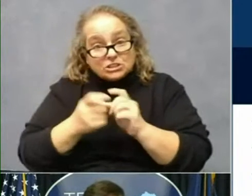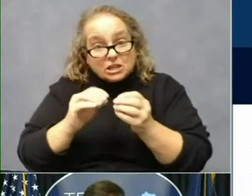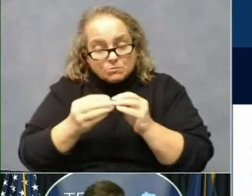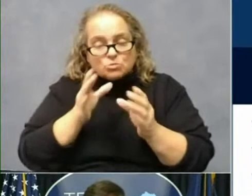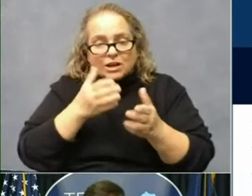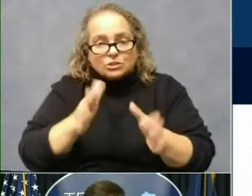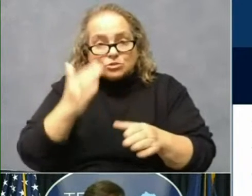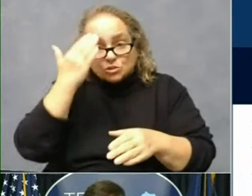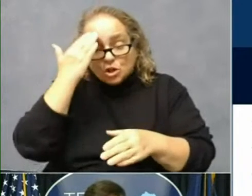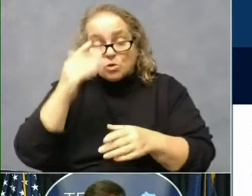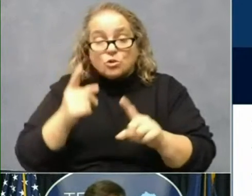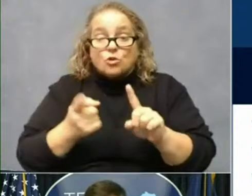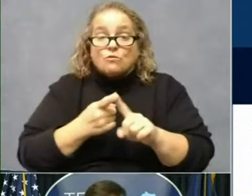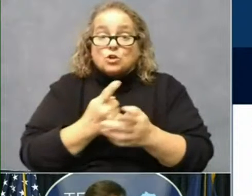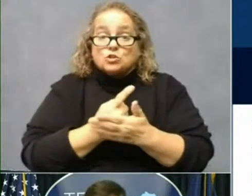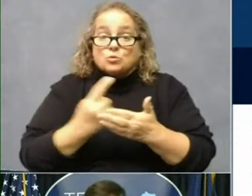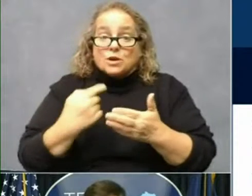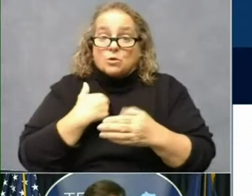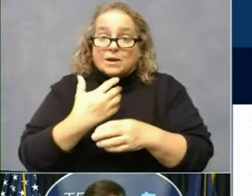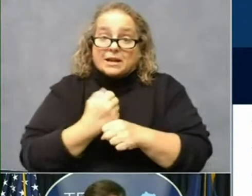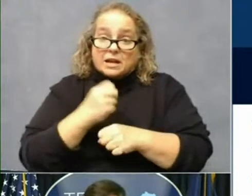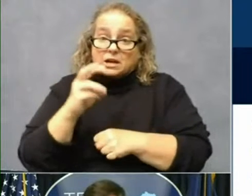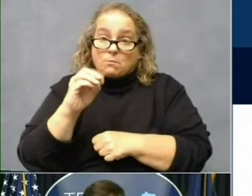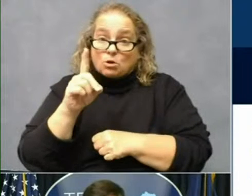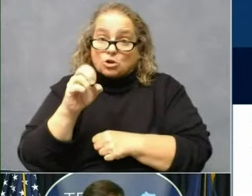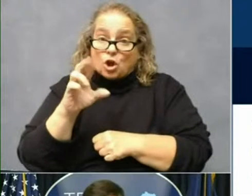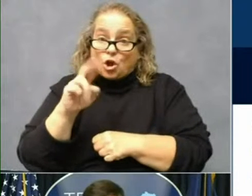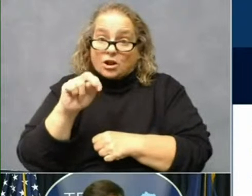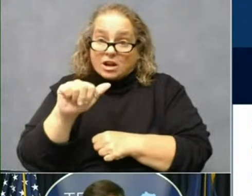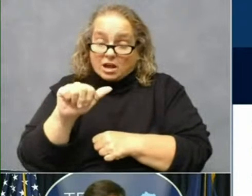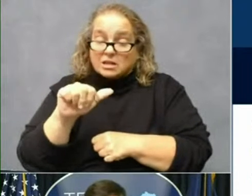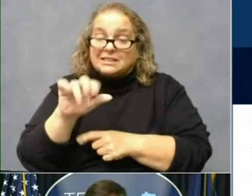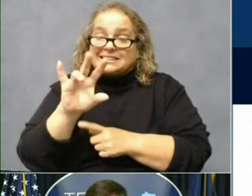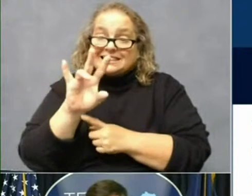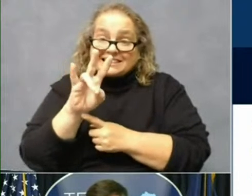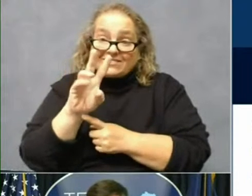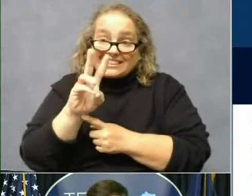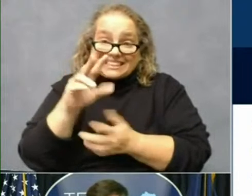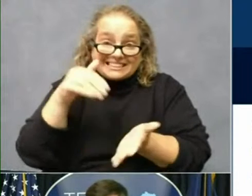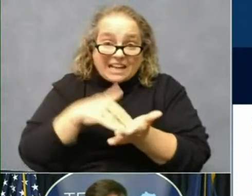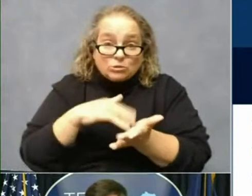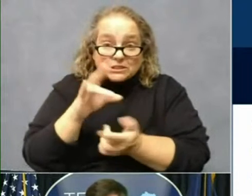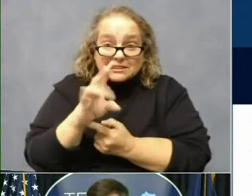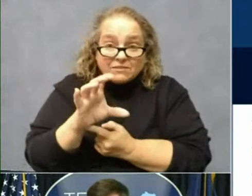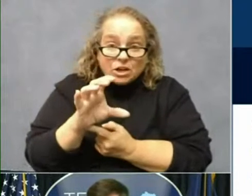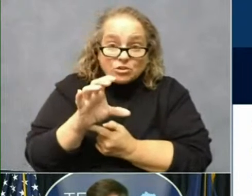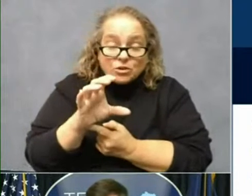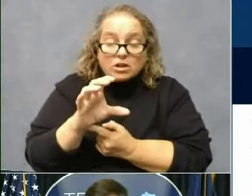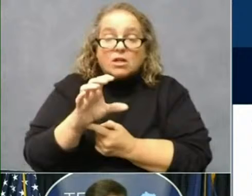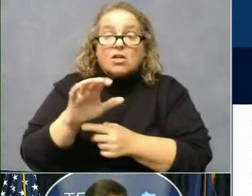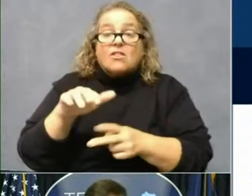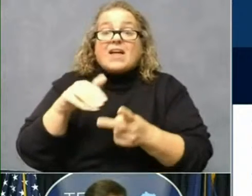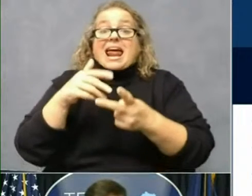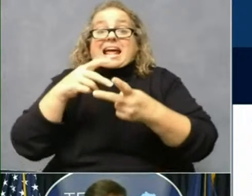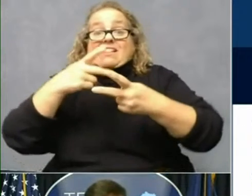get Moderna vaccines, we're going to get 76,700. We're told that the very next week we'll get another